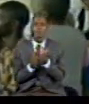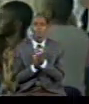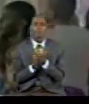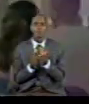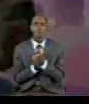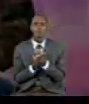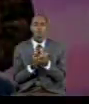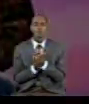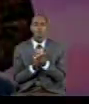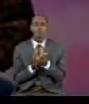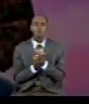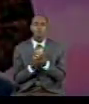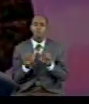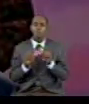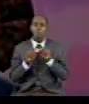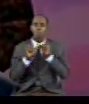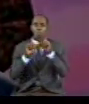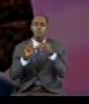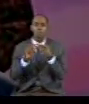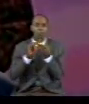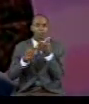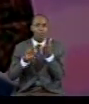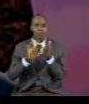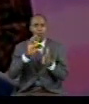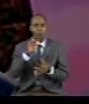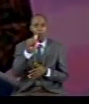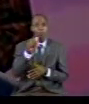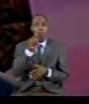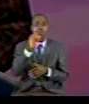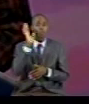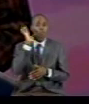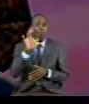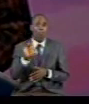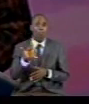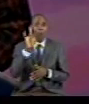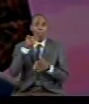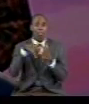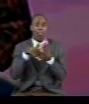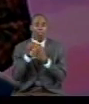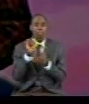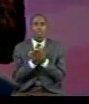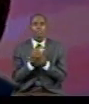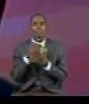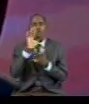Keep on checking yourself. You will see that the miracle is continuing.